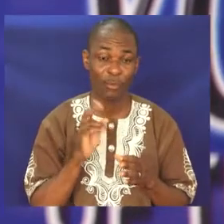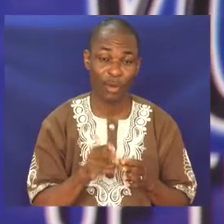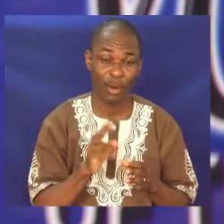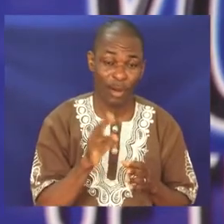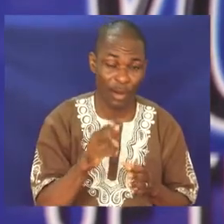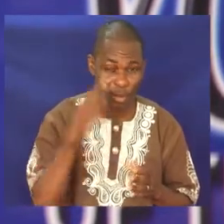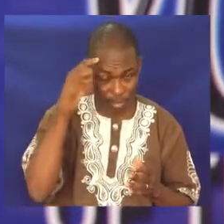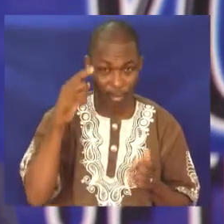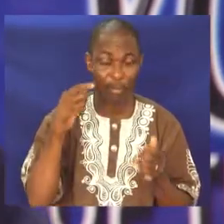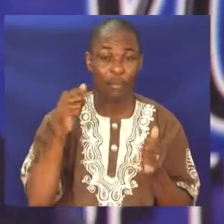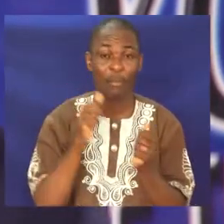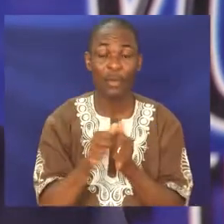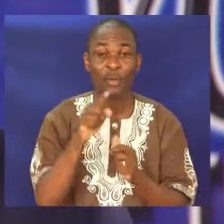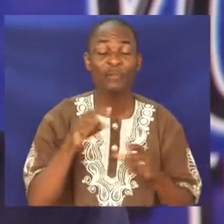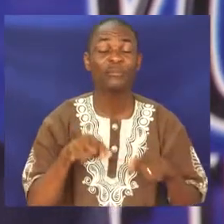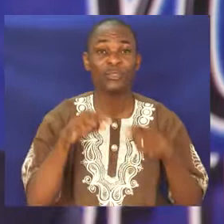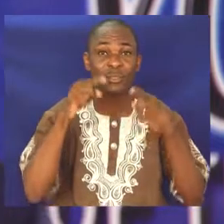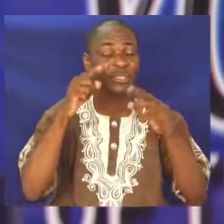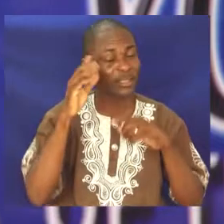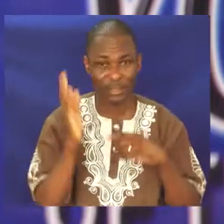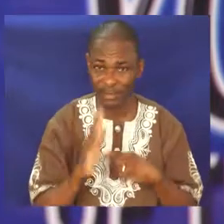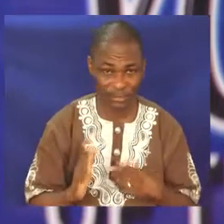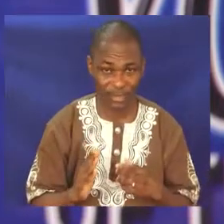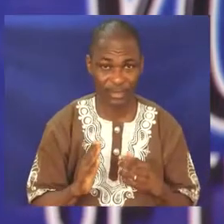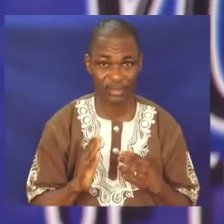da nipa bebre ewo ewiase a